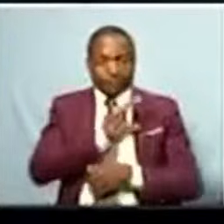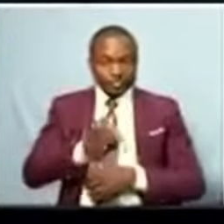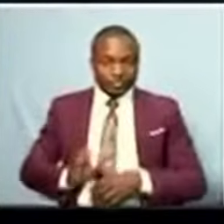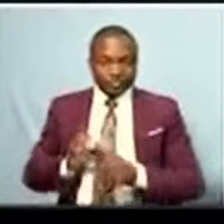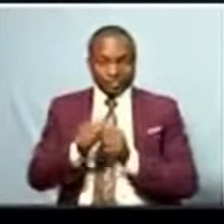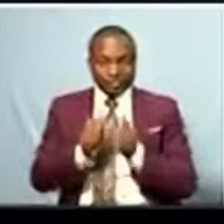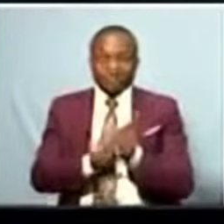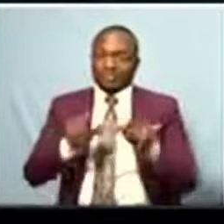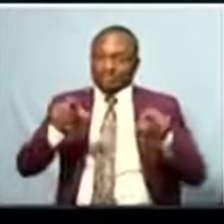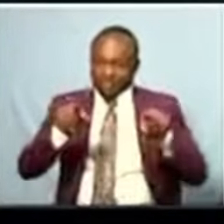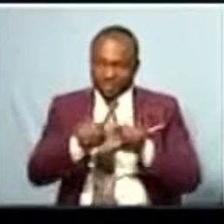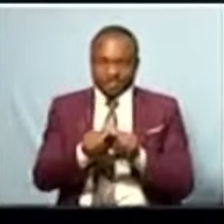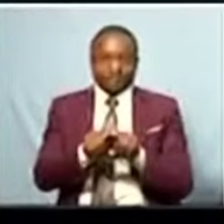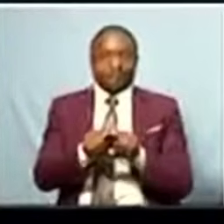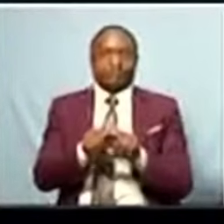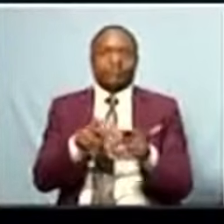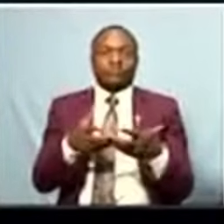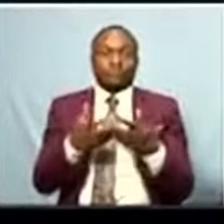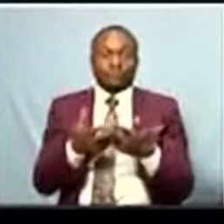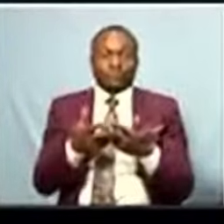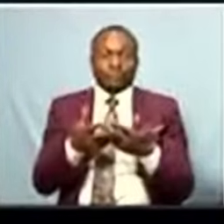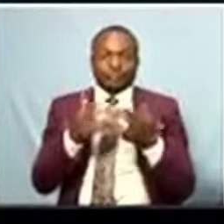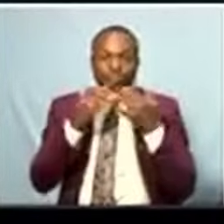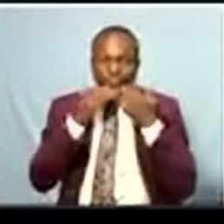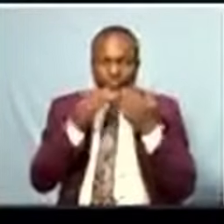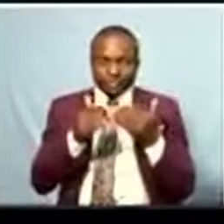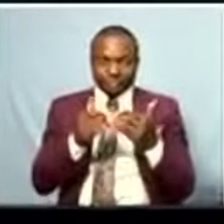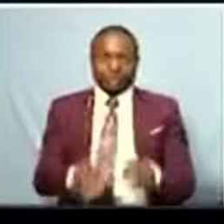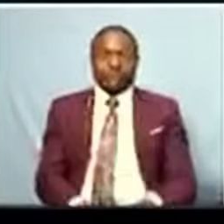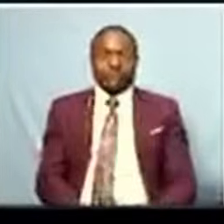same machine? Thank you.